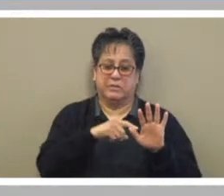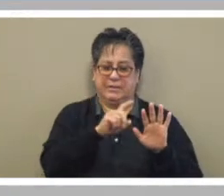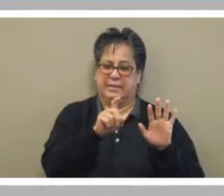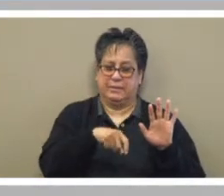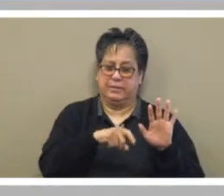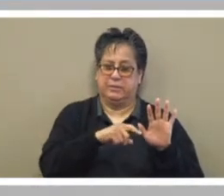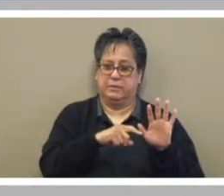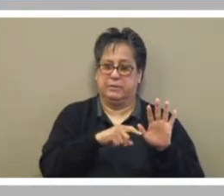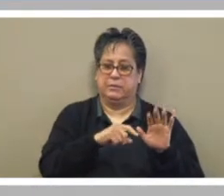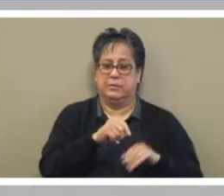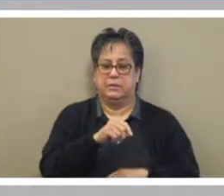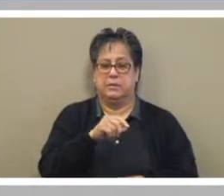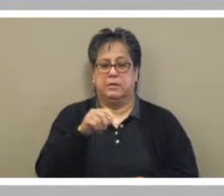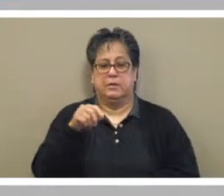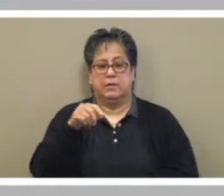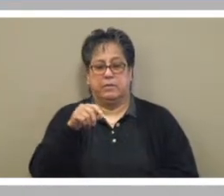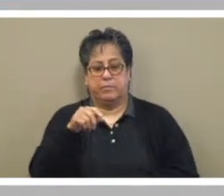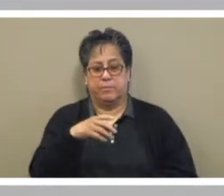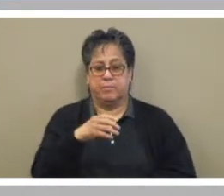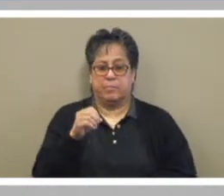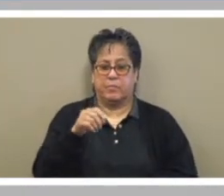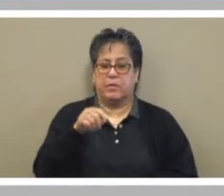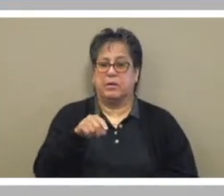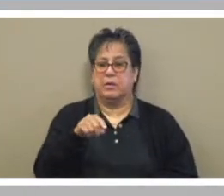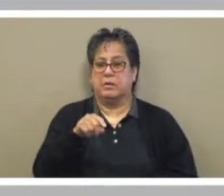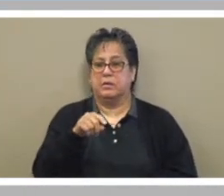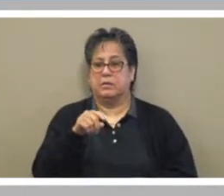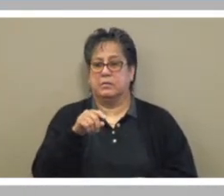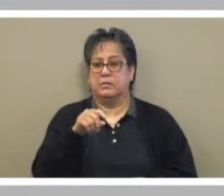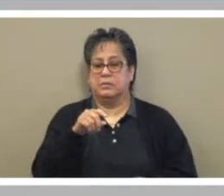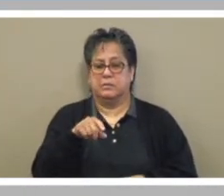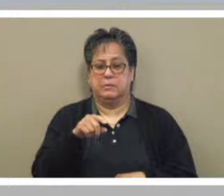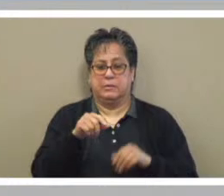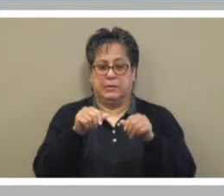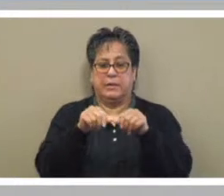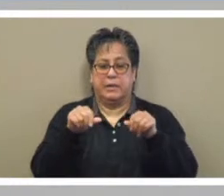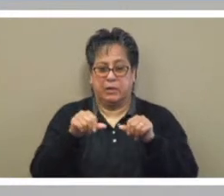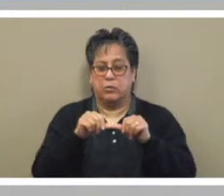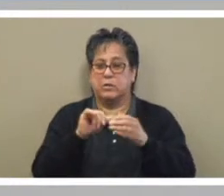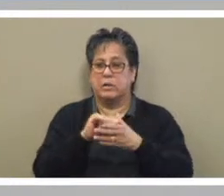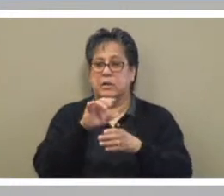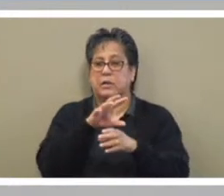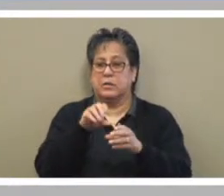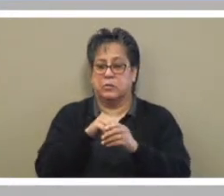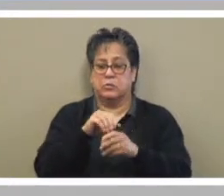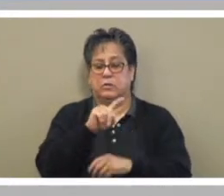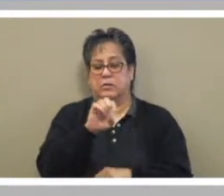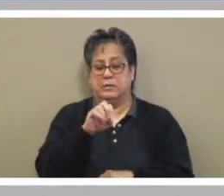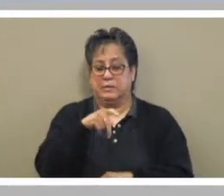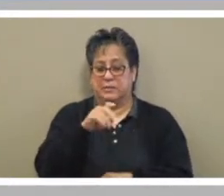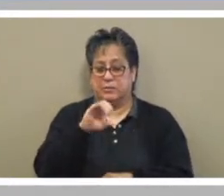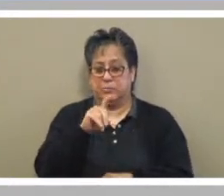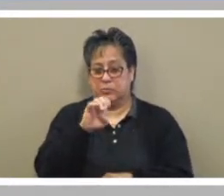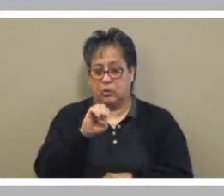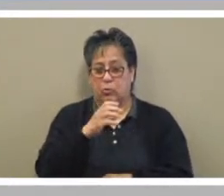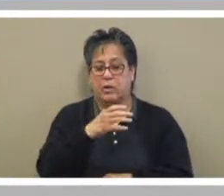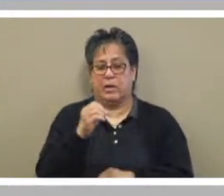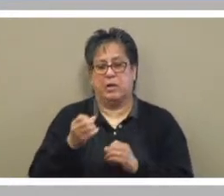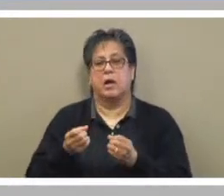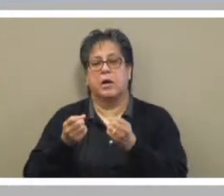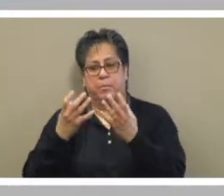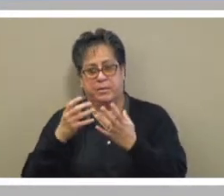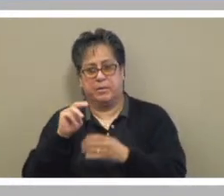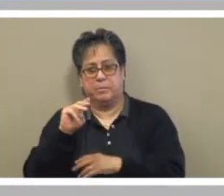Texas. And right here, we show you the areas, including the zip codes and also the total number of